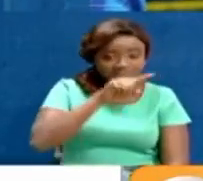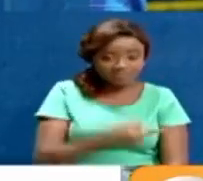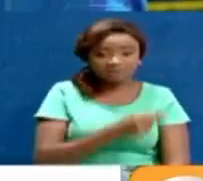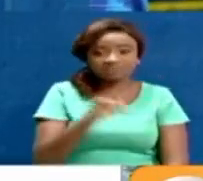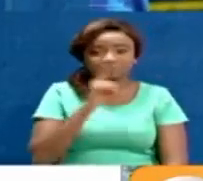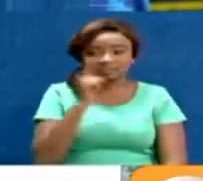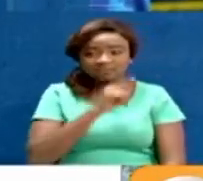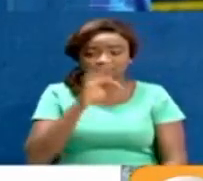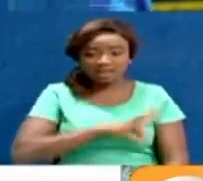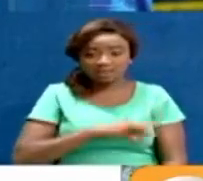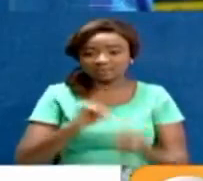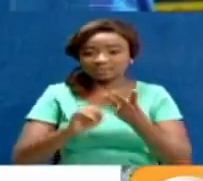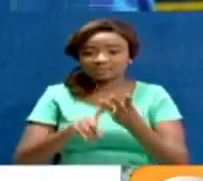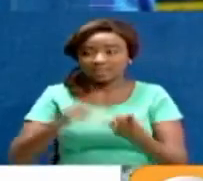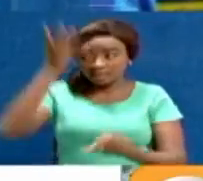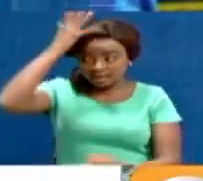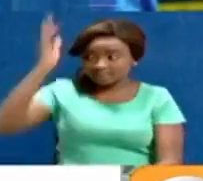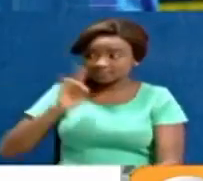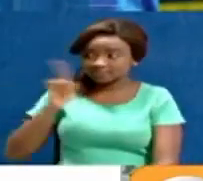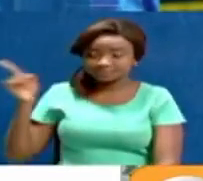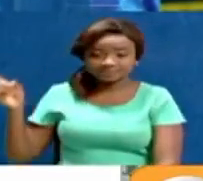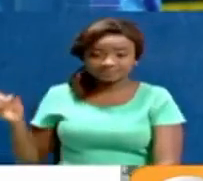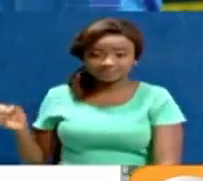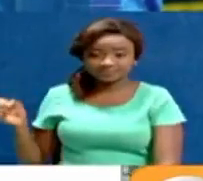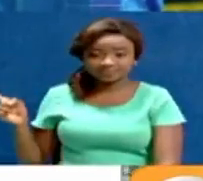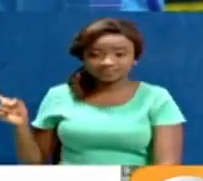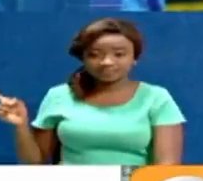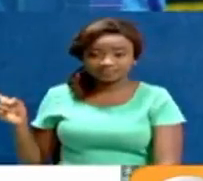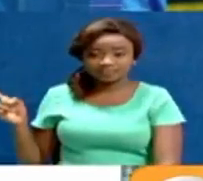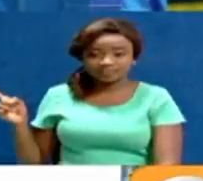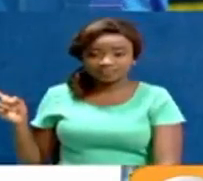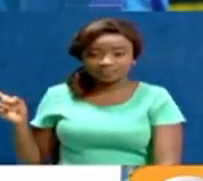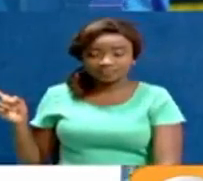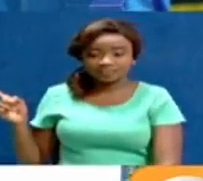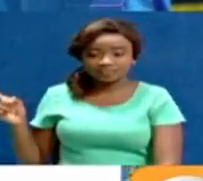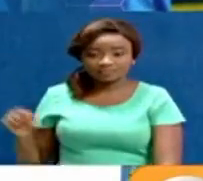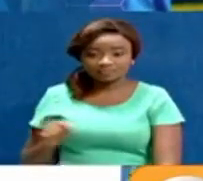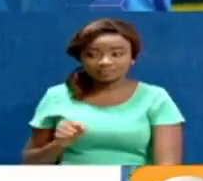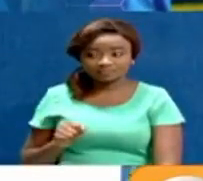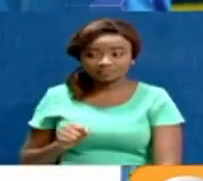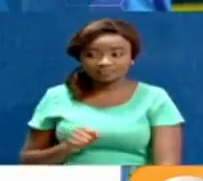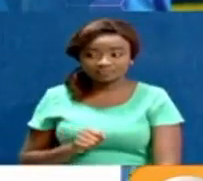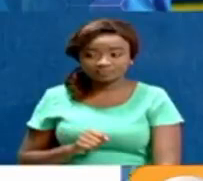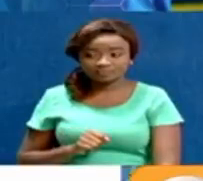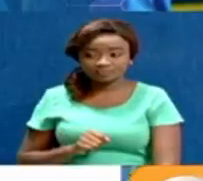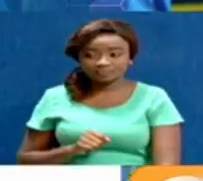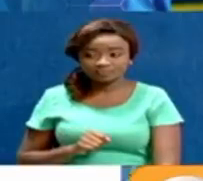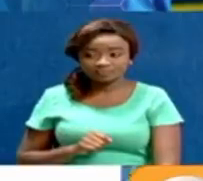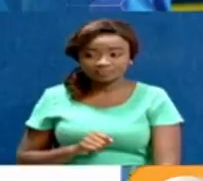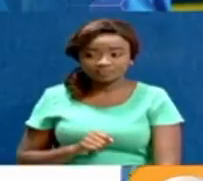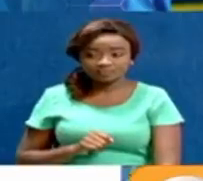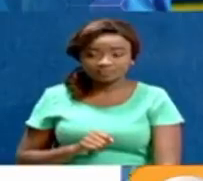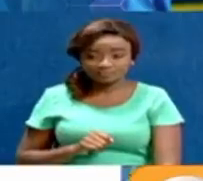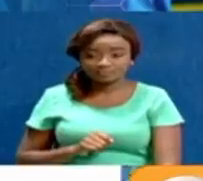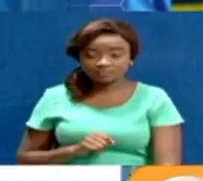month. Nurses, 3,850 shillings per month. Clinical officers, 3,000 shillings. And other officers, 2,000